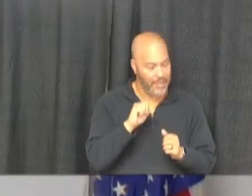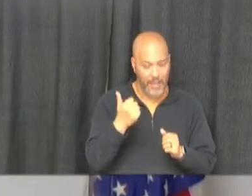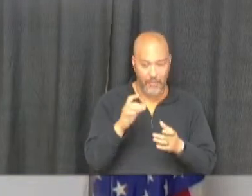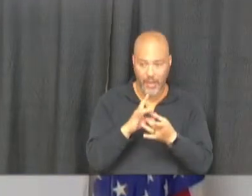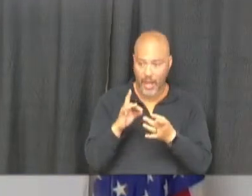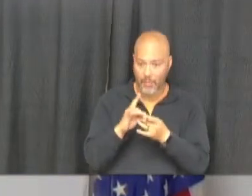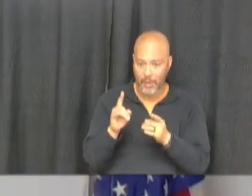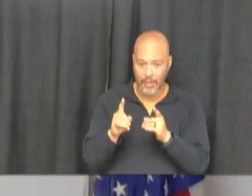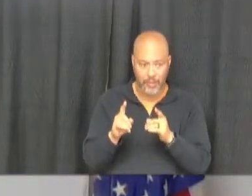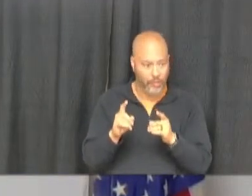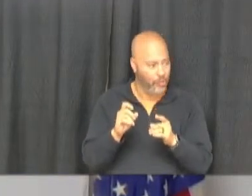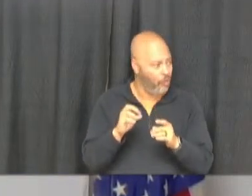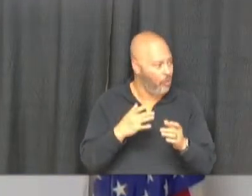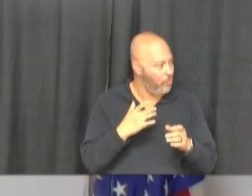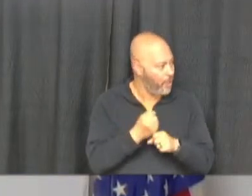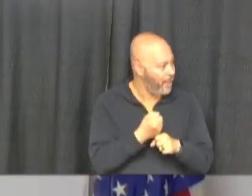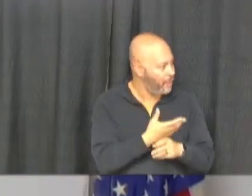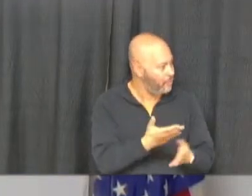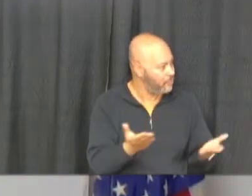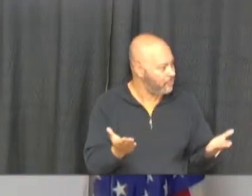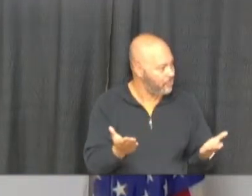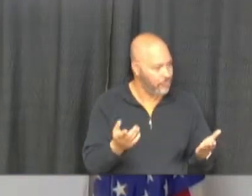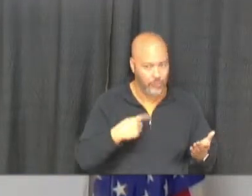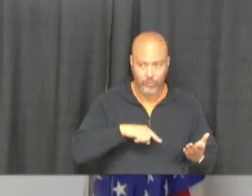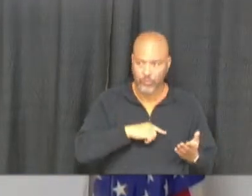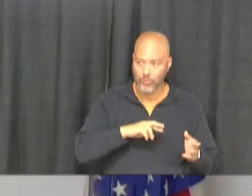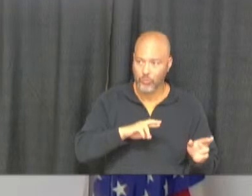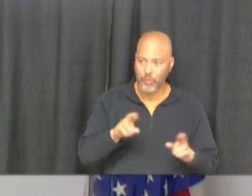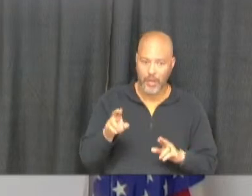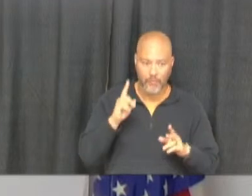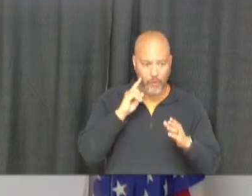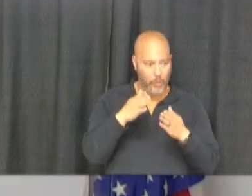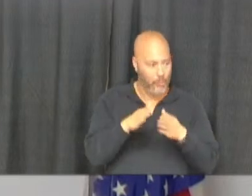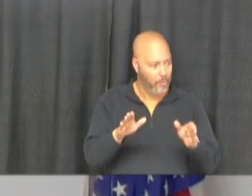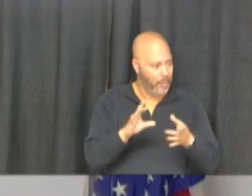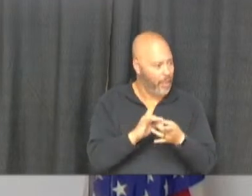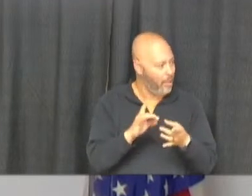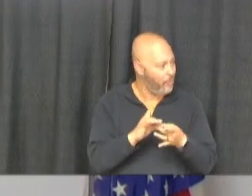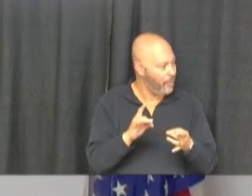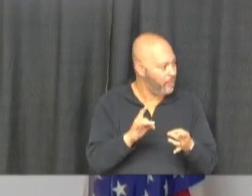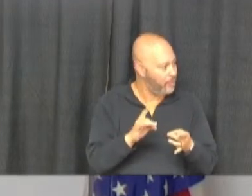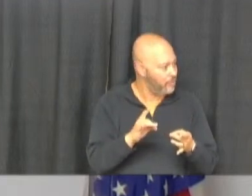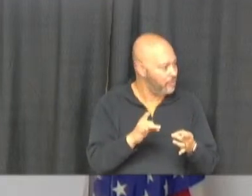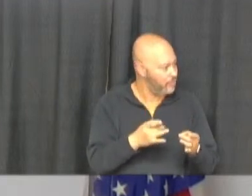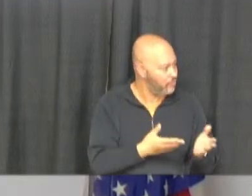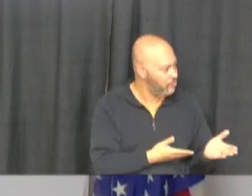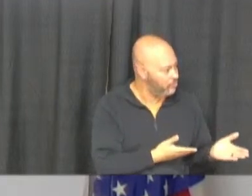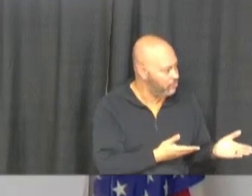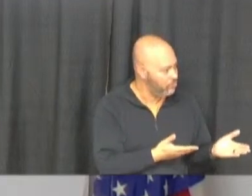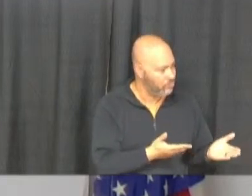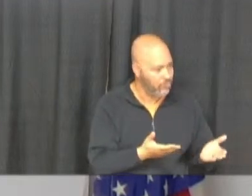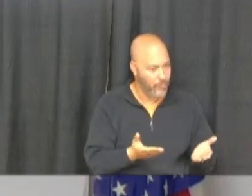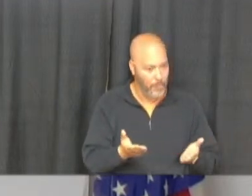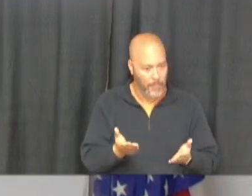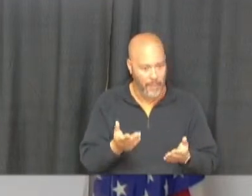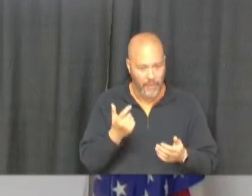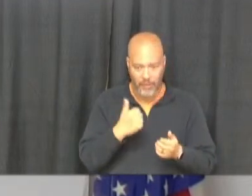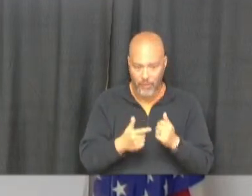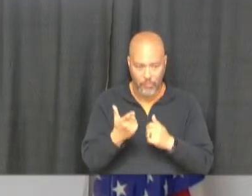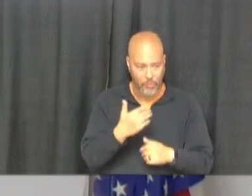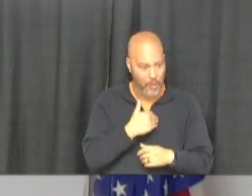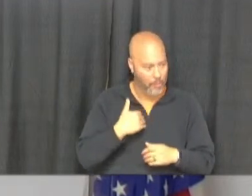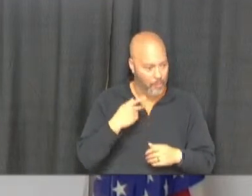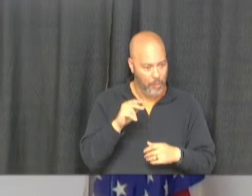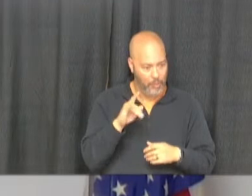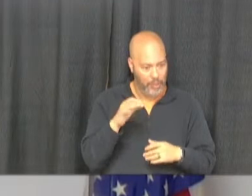have a comment or they want to make? We're now ready for the public comment period of our executive session. If you're a